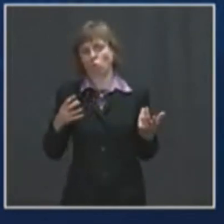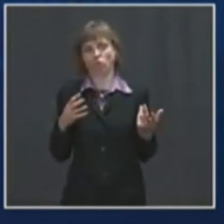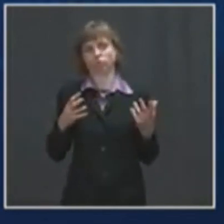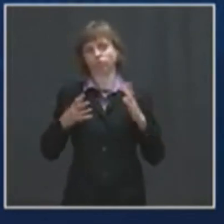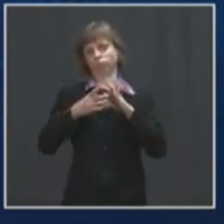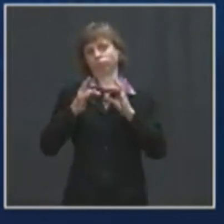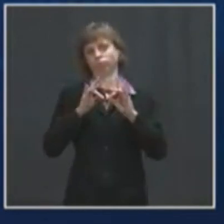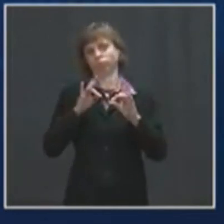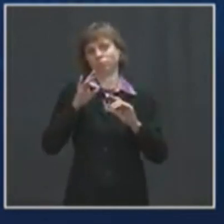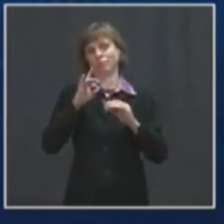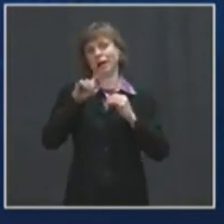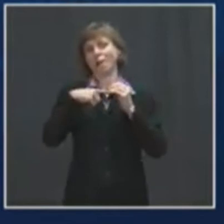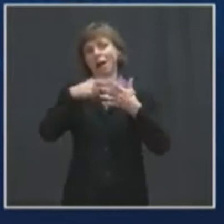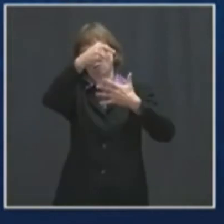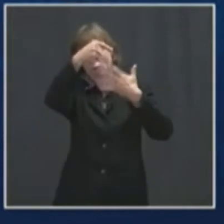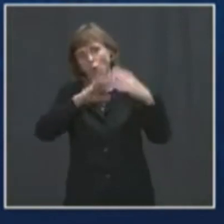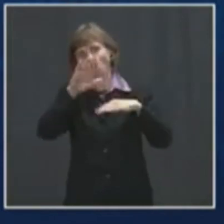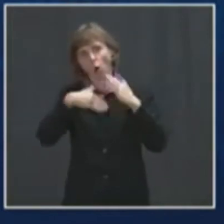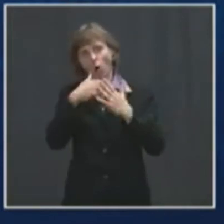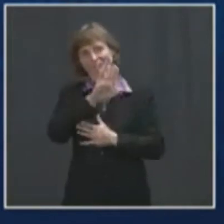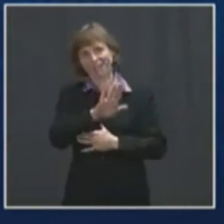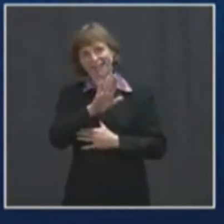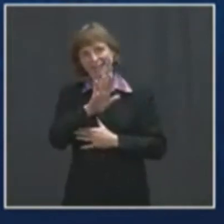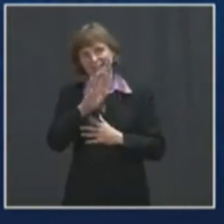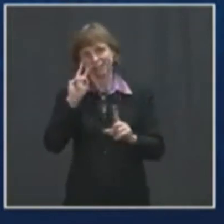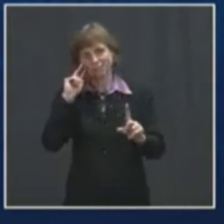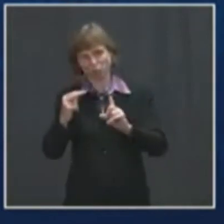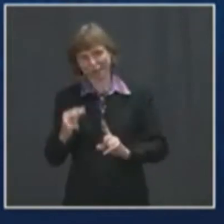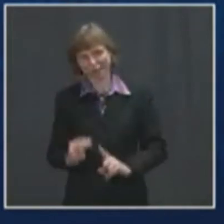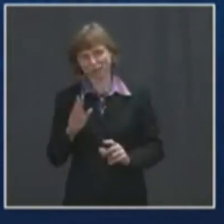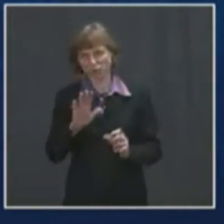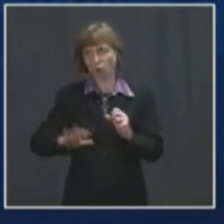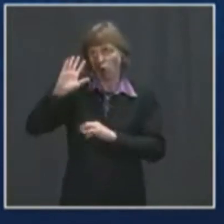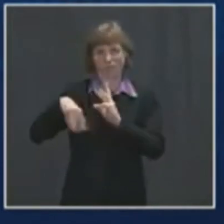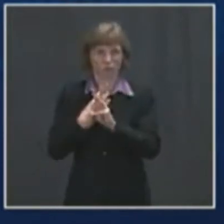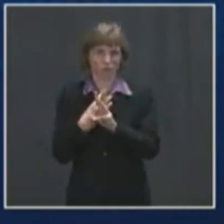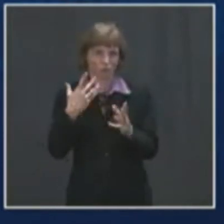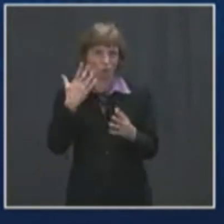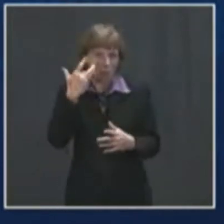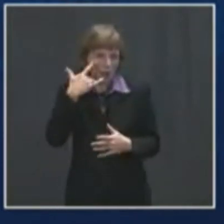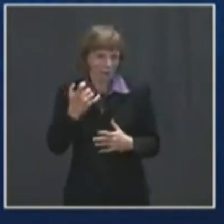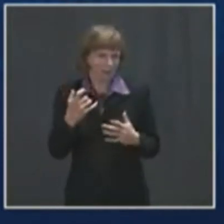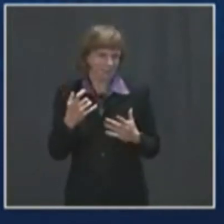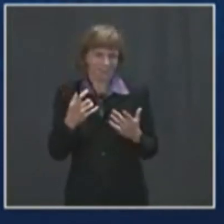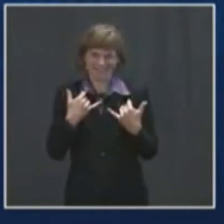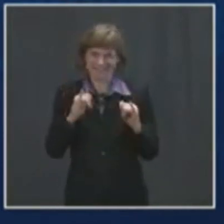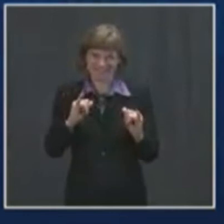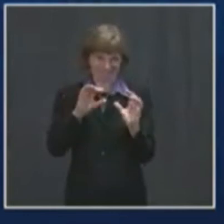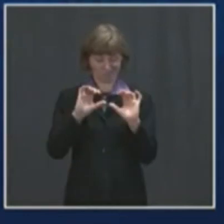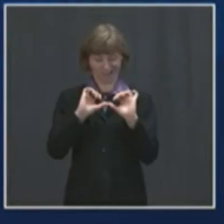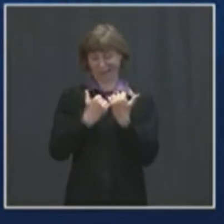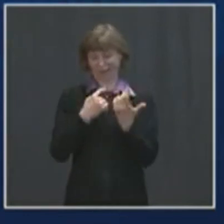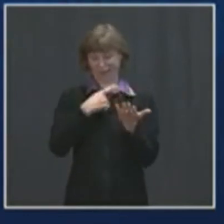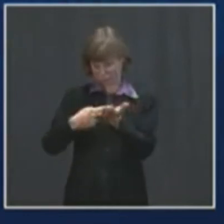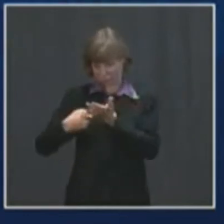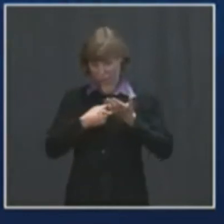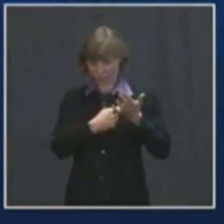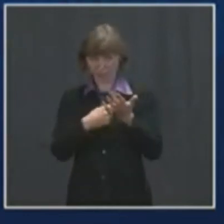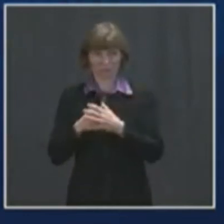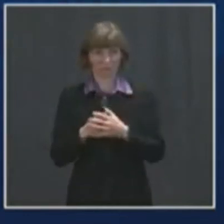issue globally, in part because there are interagency processes that will be ongoing. Consultations with our partners and allies are a key part of